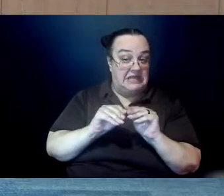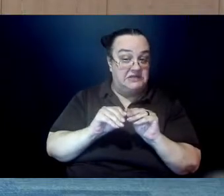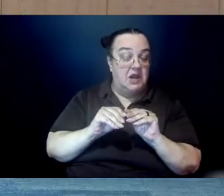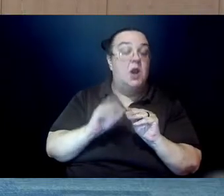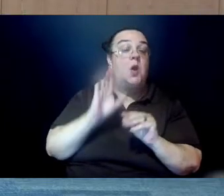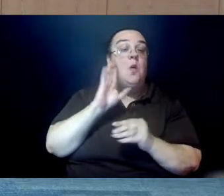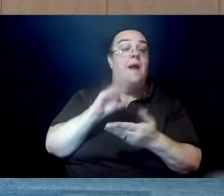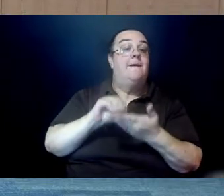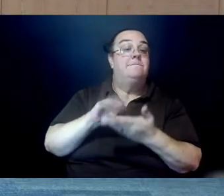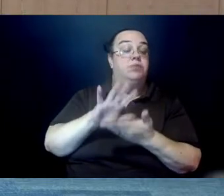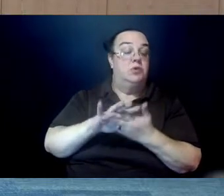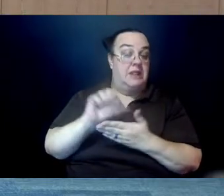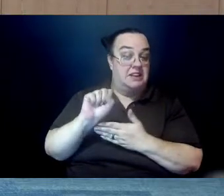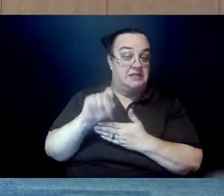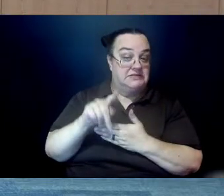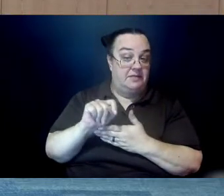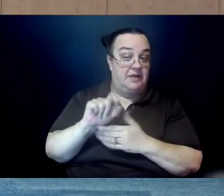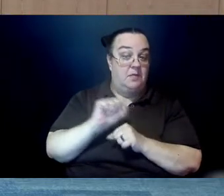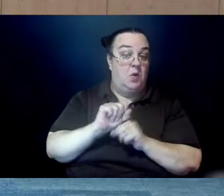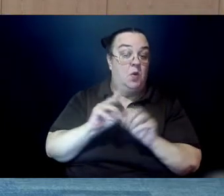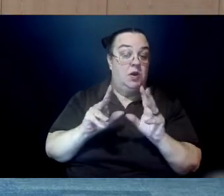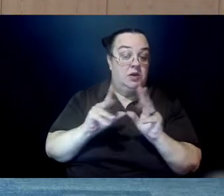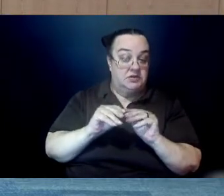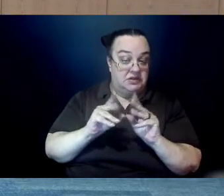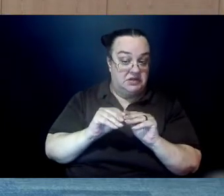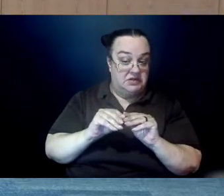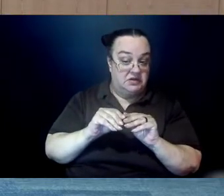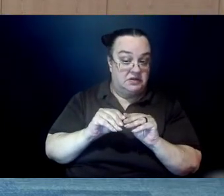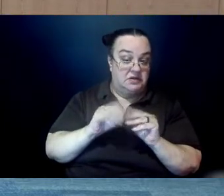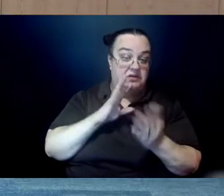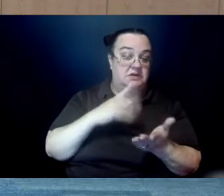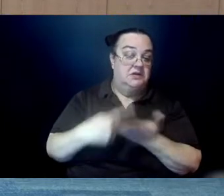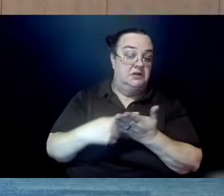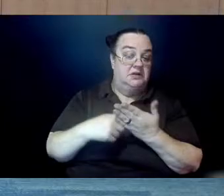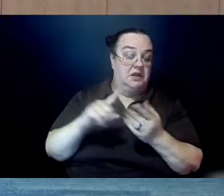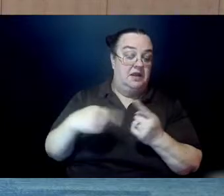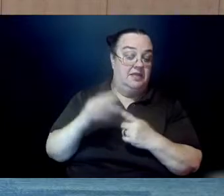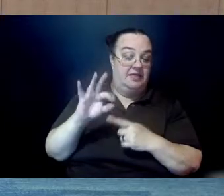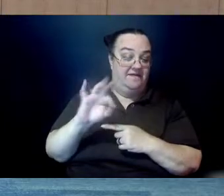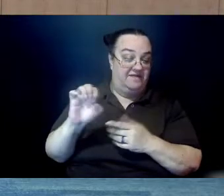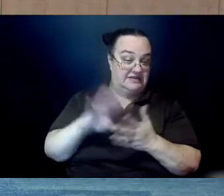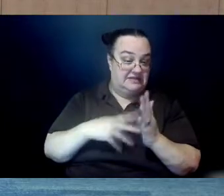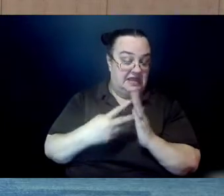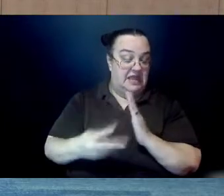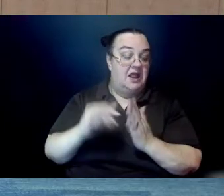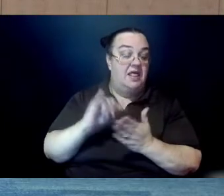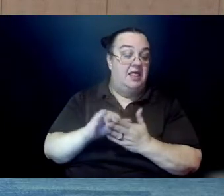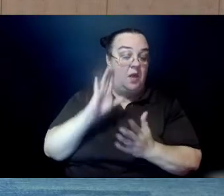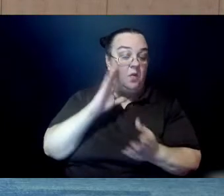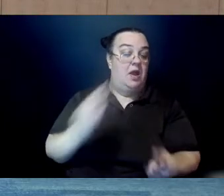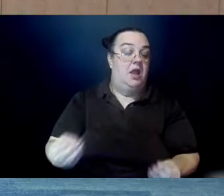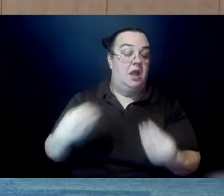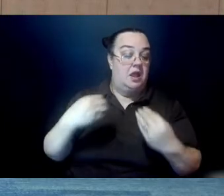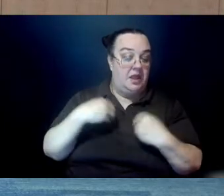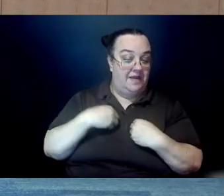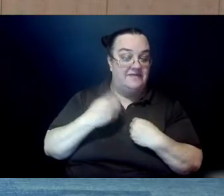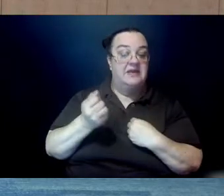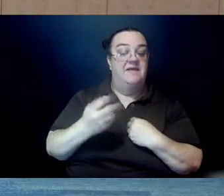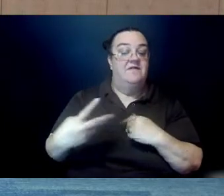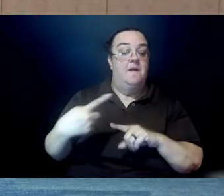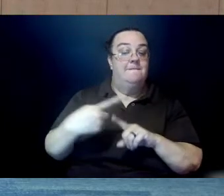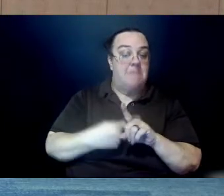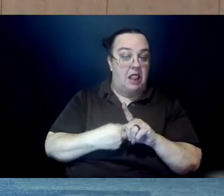work session a discussion of the fee schedule. And that will give us a few months of